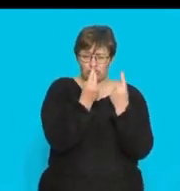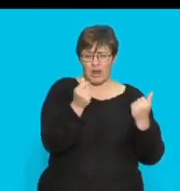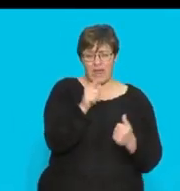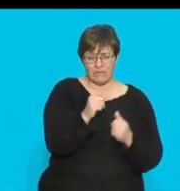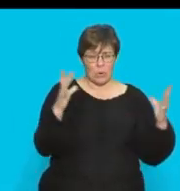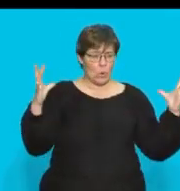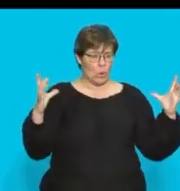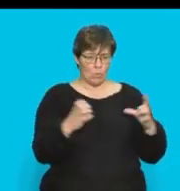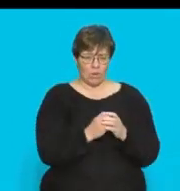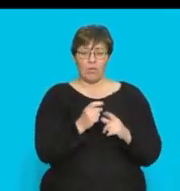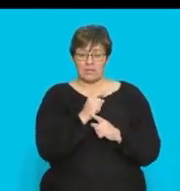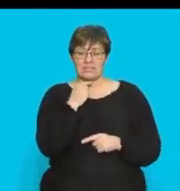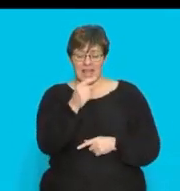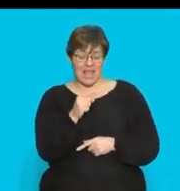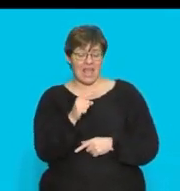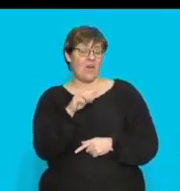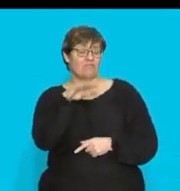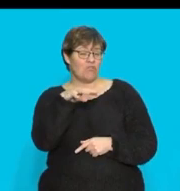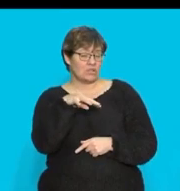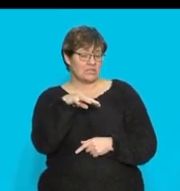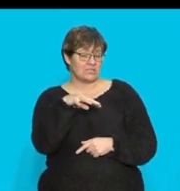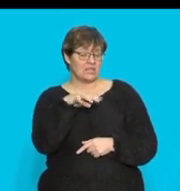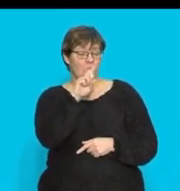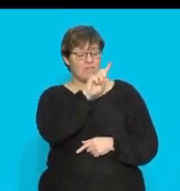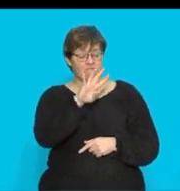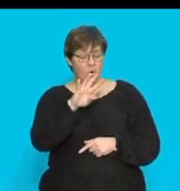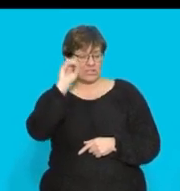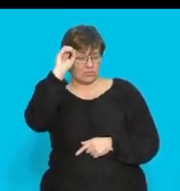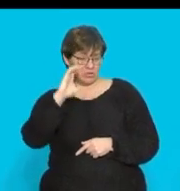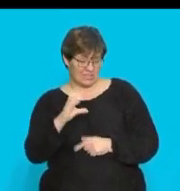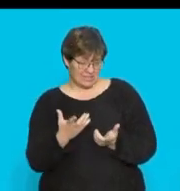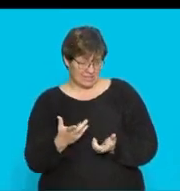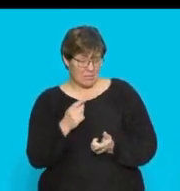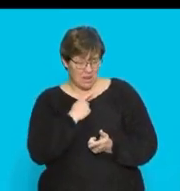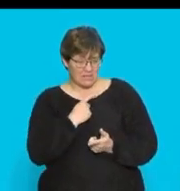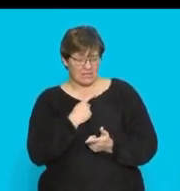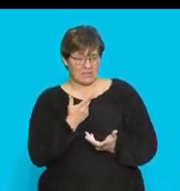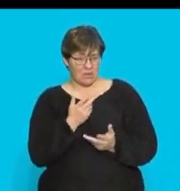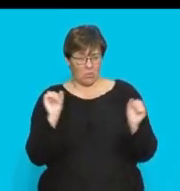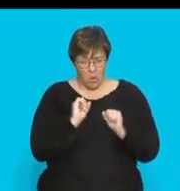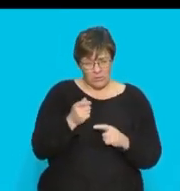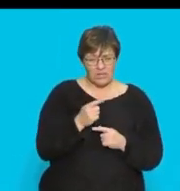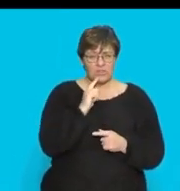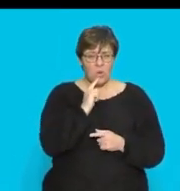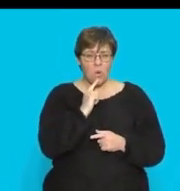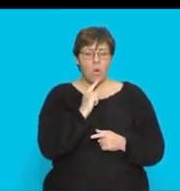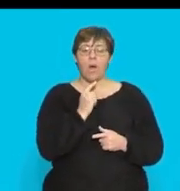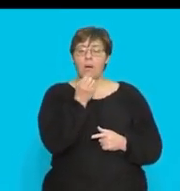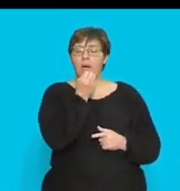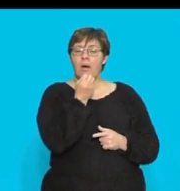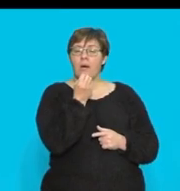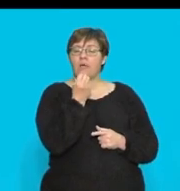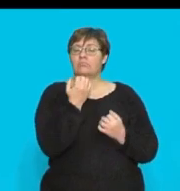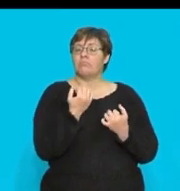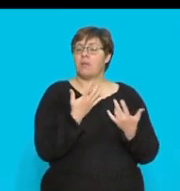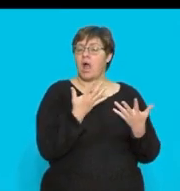said only 14 degrees, nice and cold. Explain how the plant is adapted to survive.